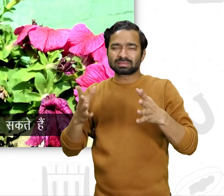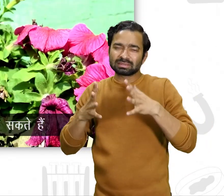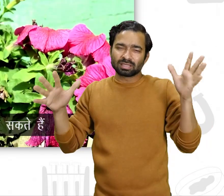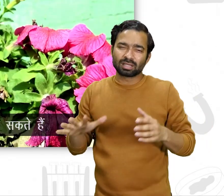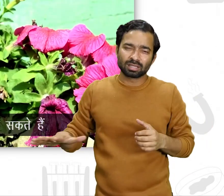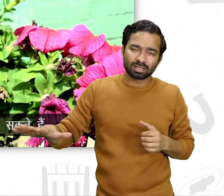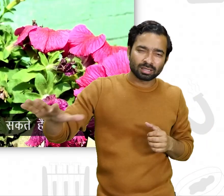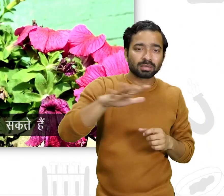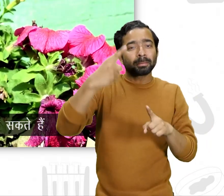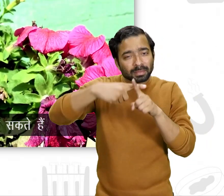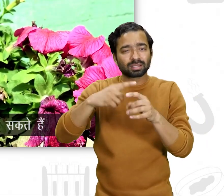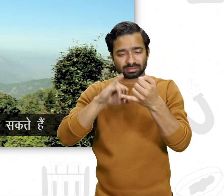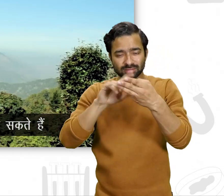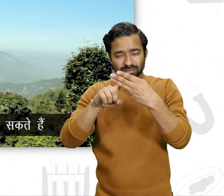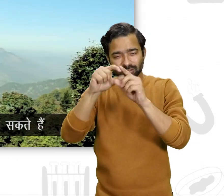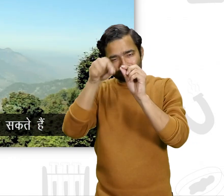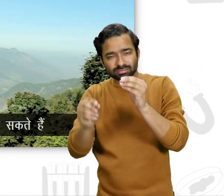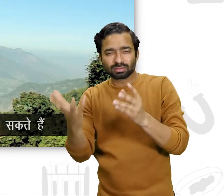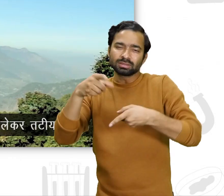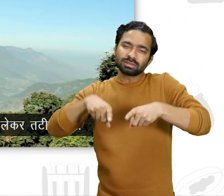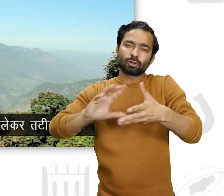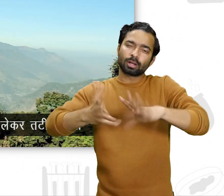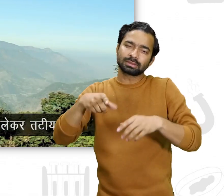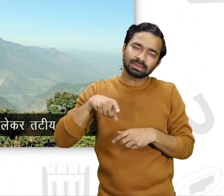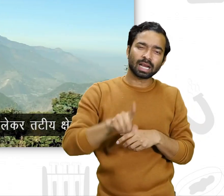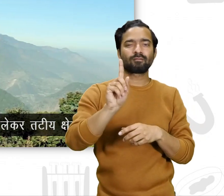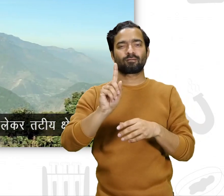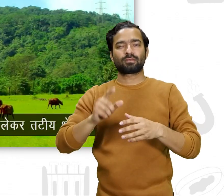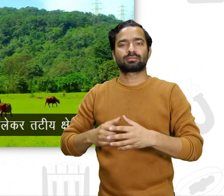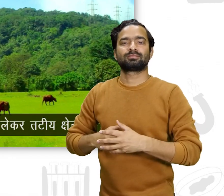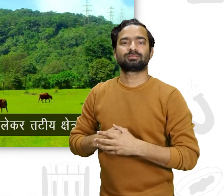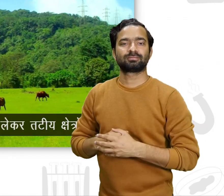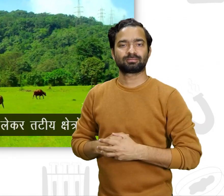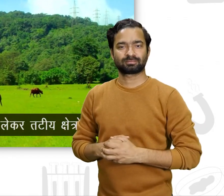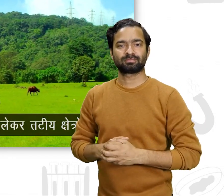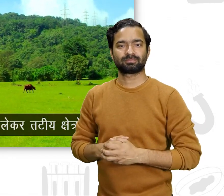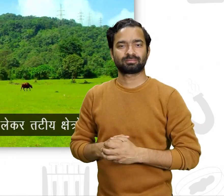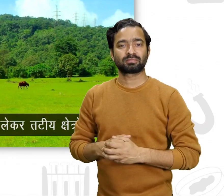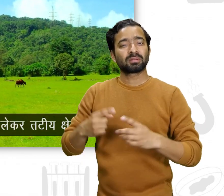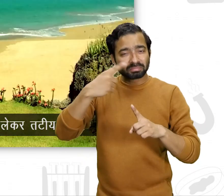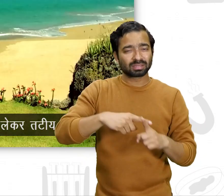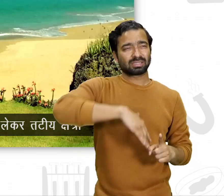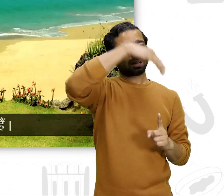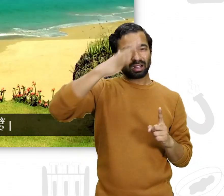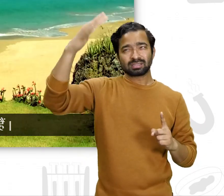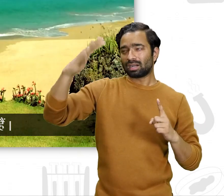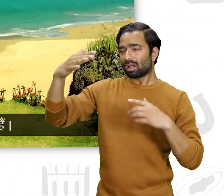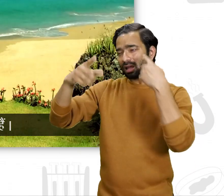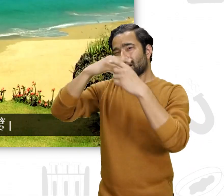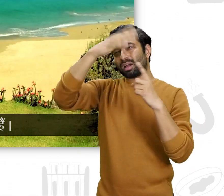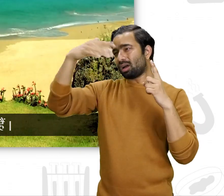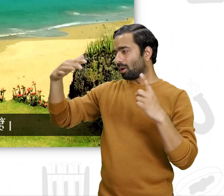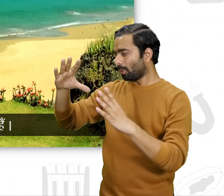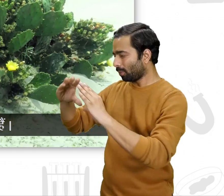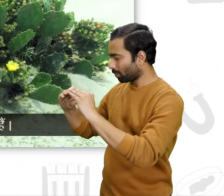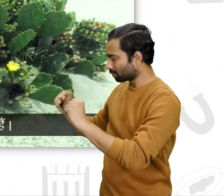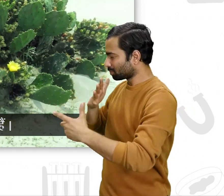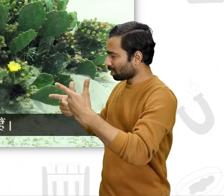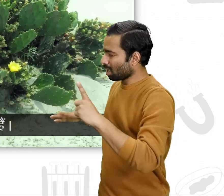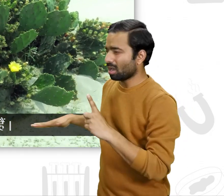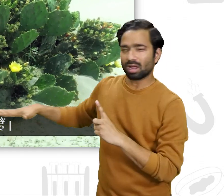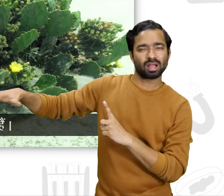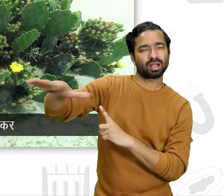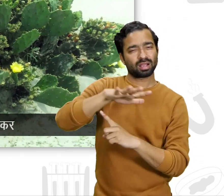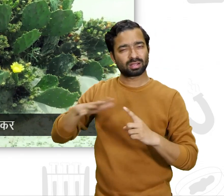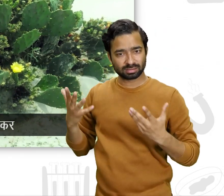found in various habitats ranging from montane forests to grasslands to coastal areas and